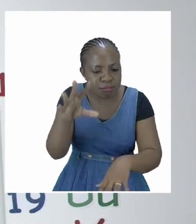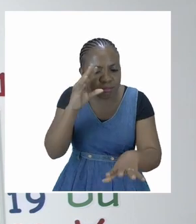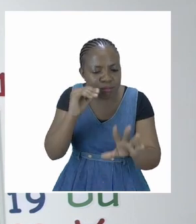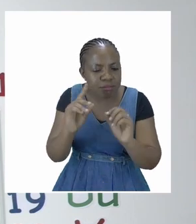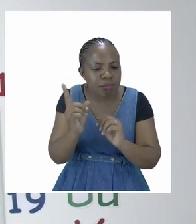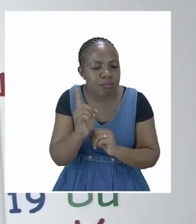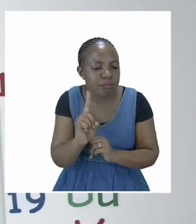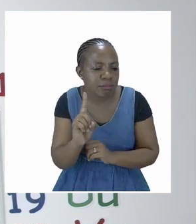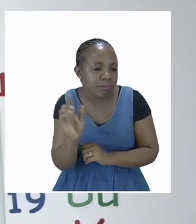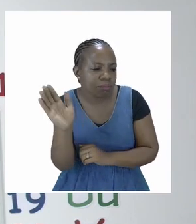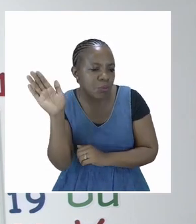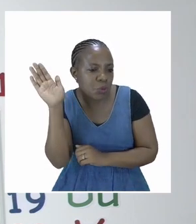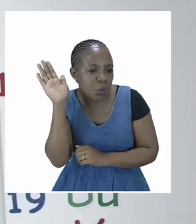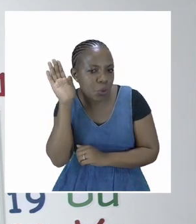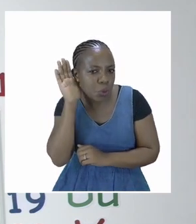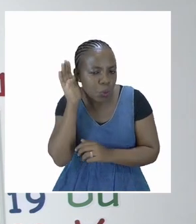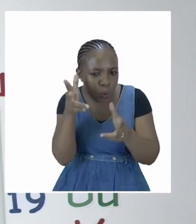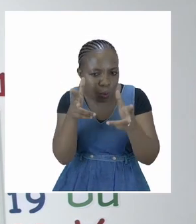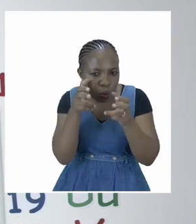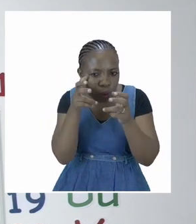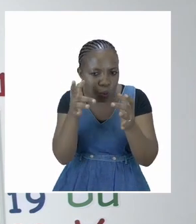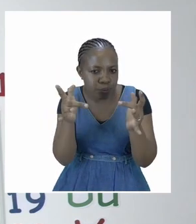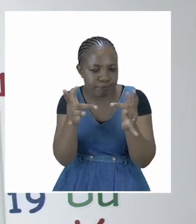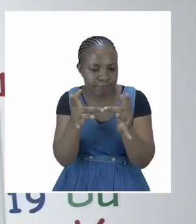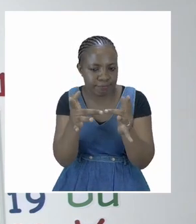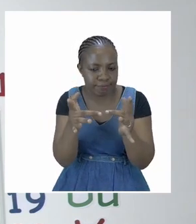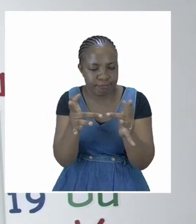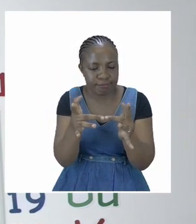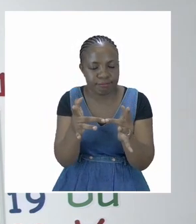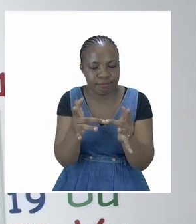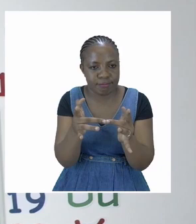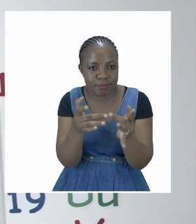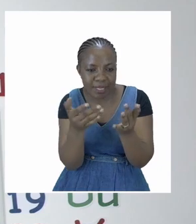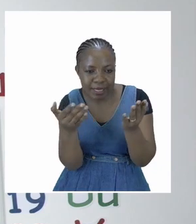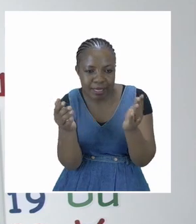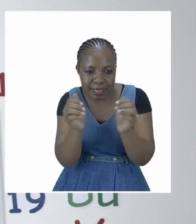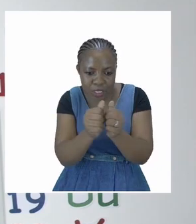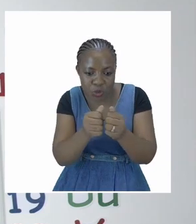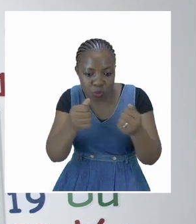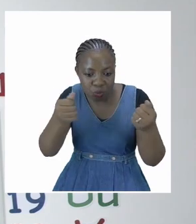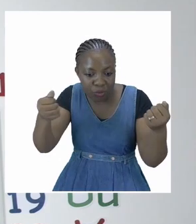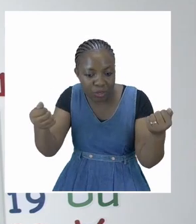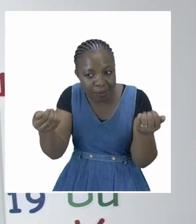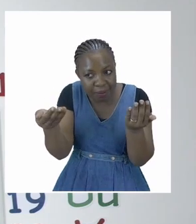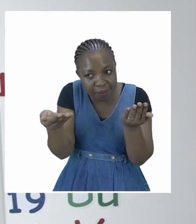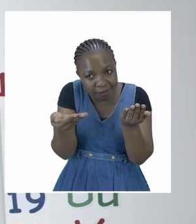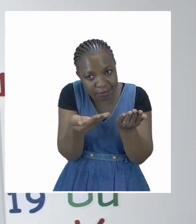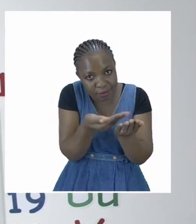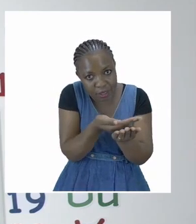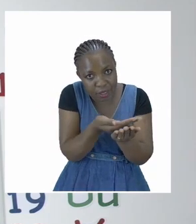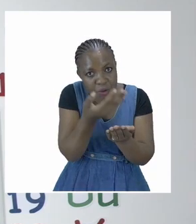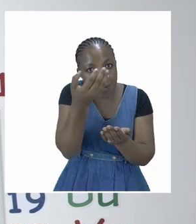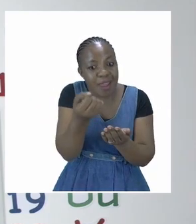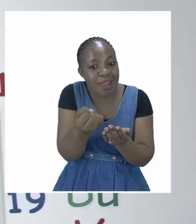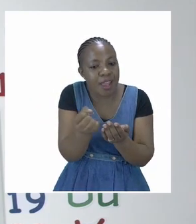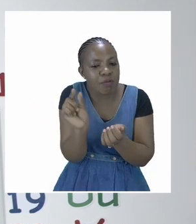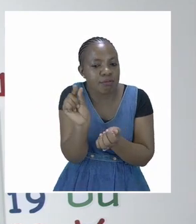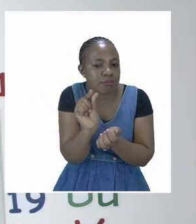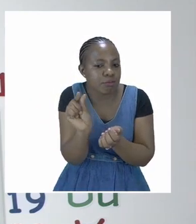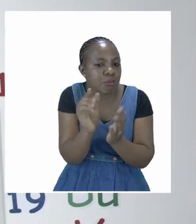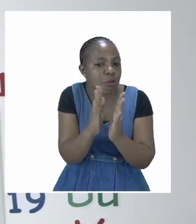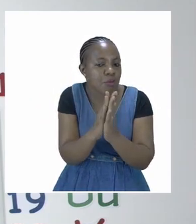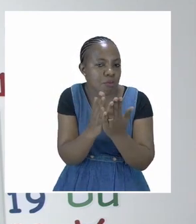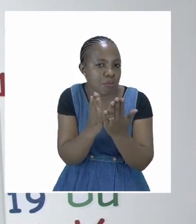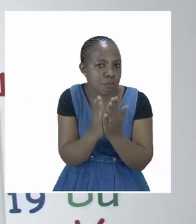or watching online. Inside the newspapers, there is an insert of the lesson